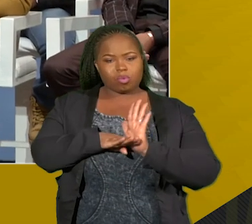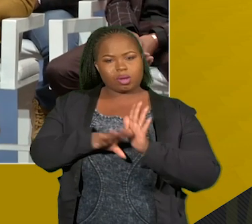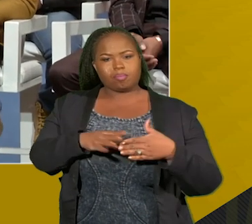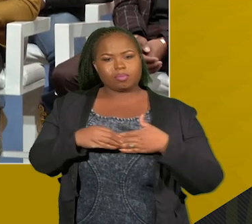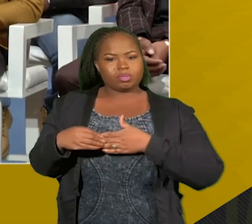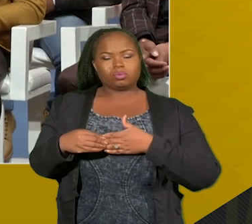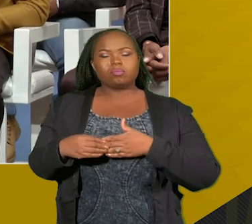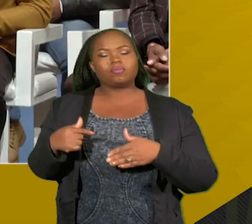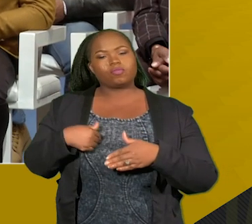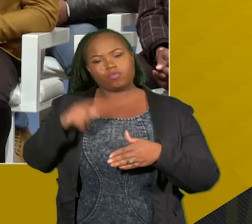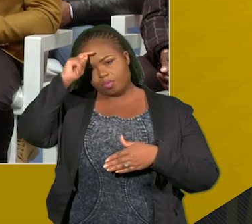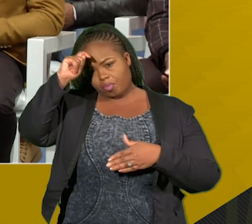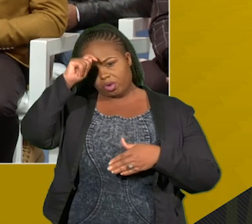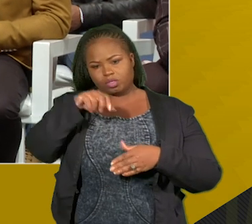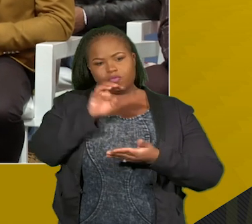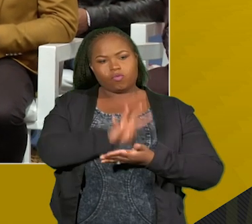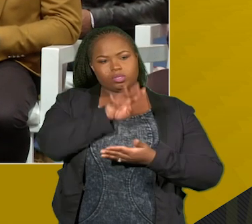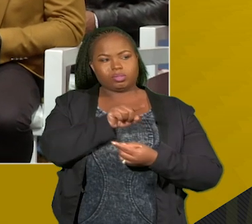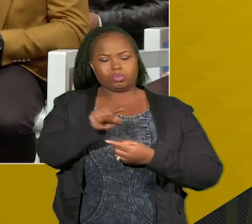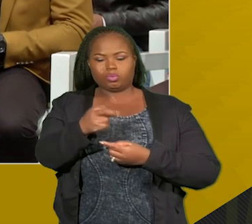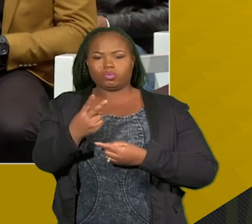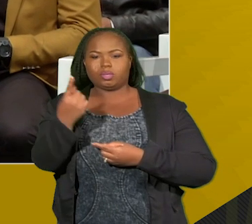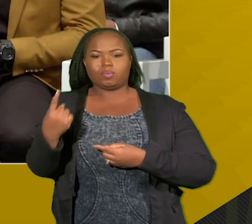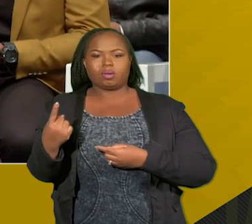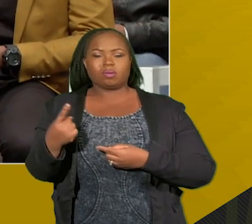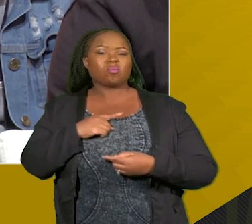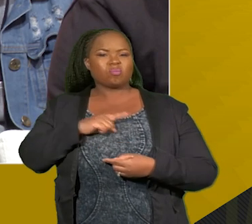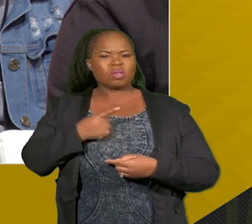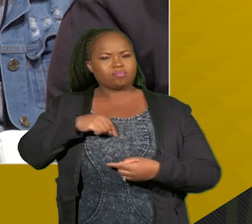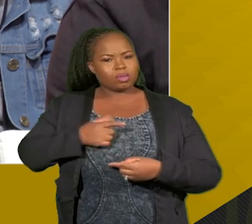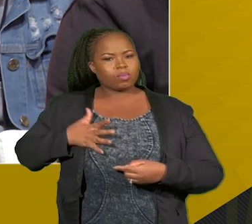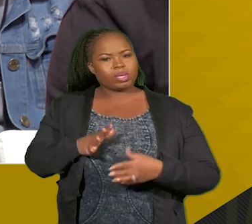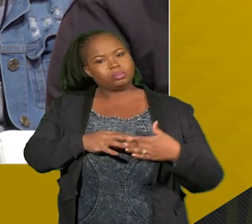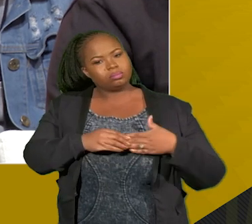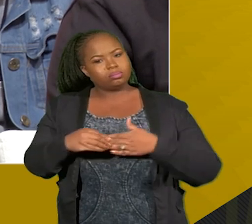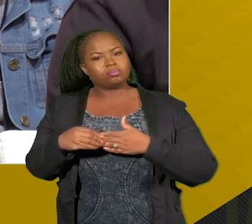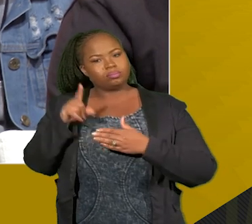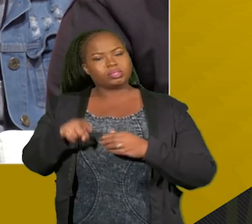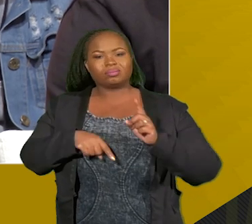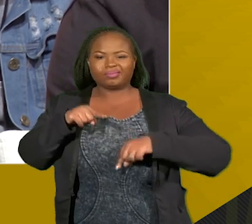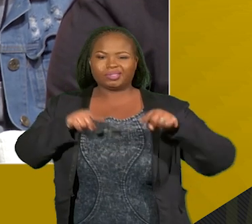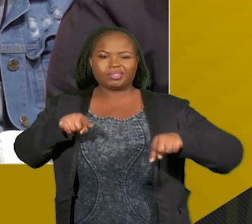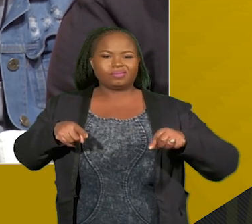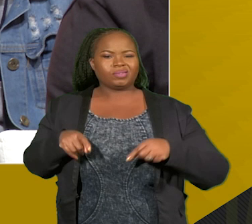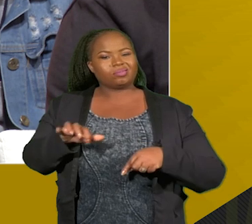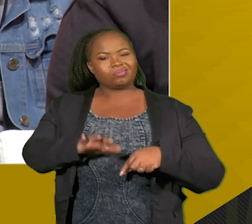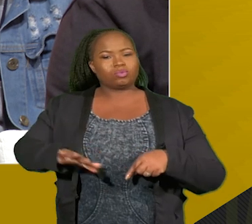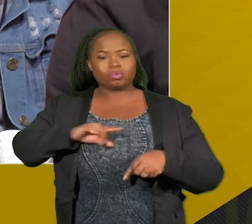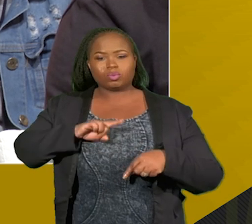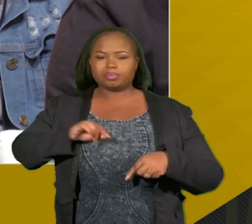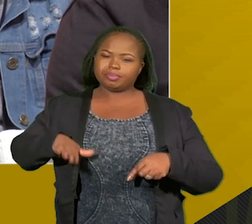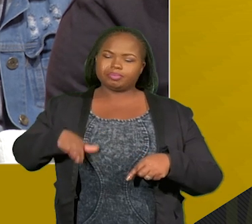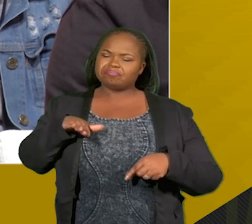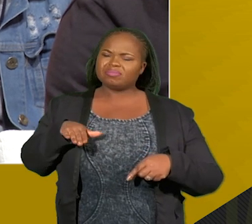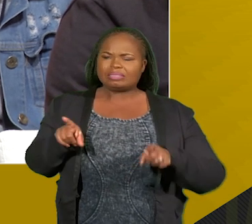boys. I mentor boys from 14 to 21 years of age because I want to groom them in different areas of their lives. I grew up with so